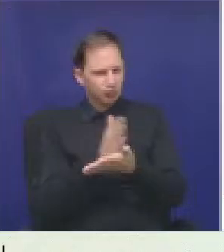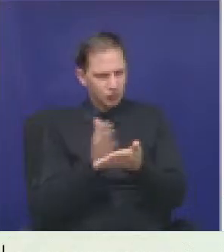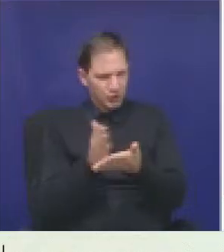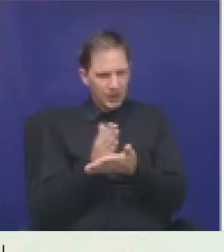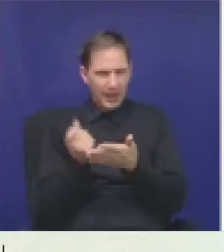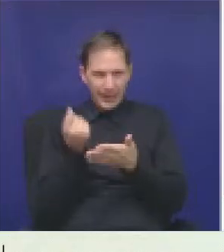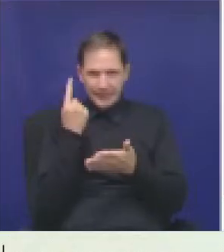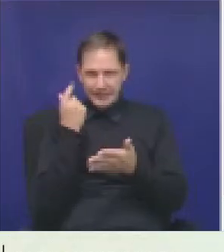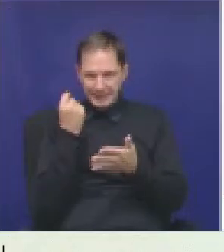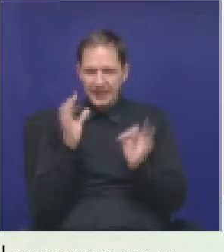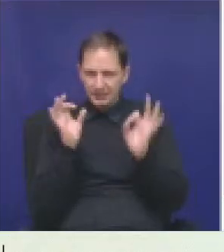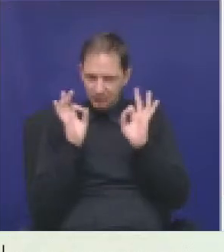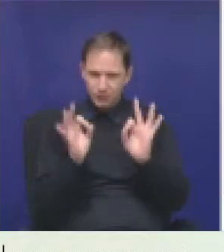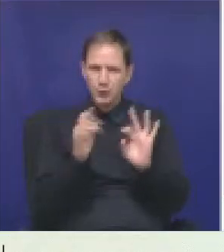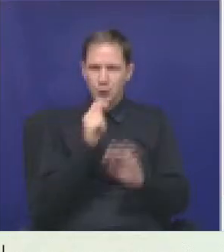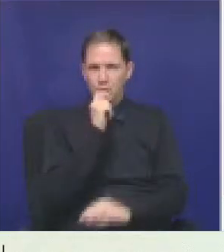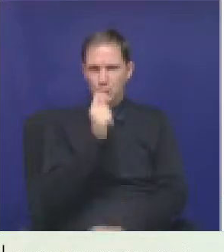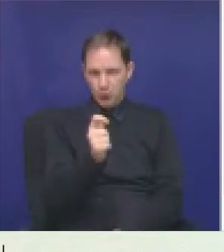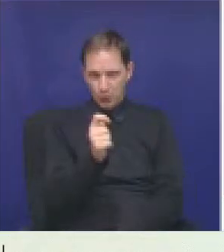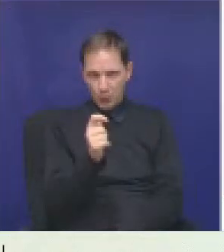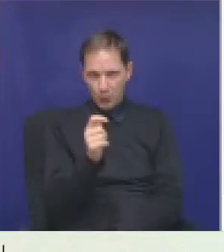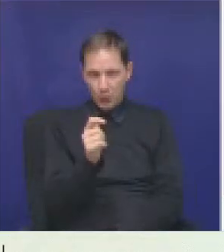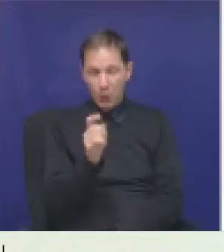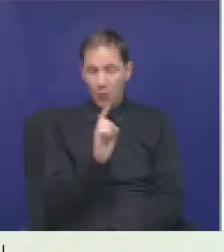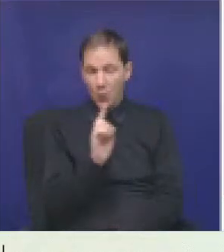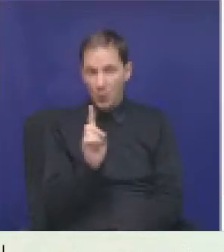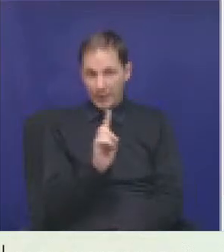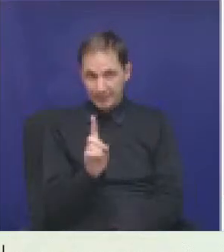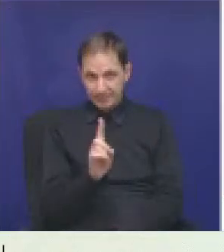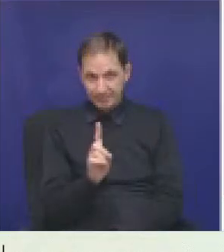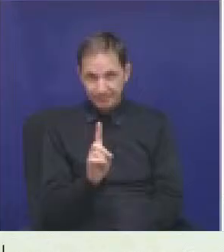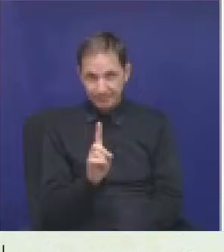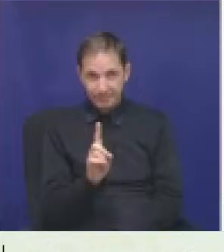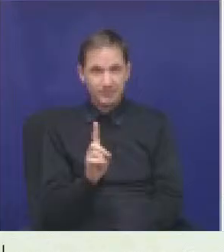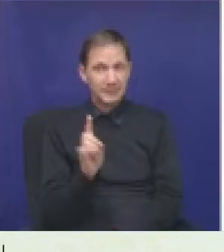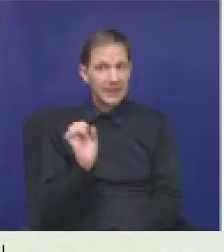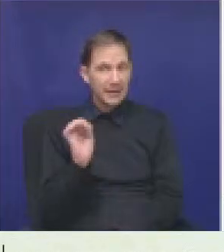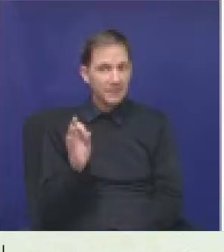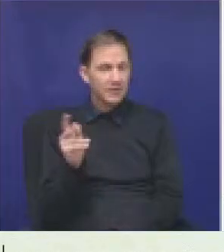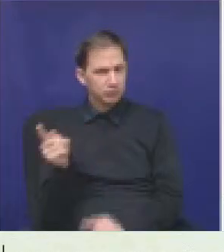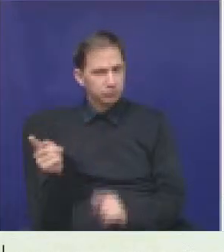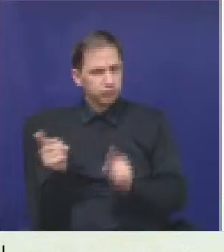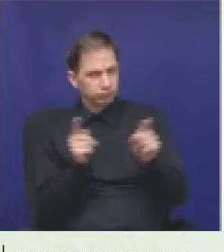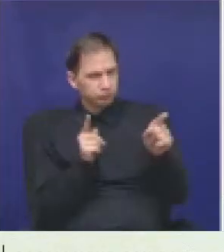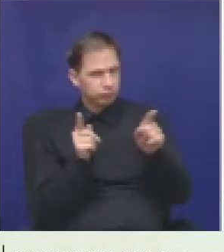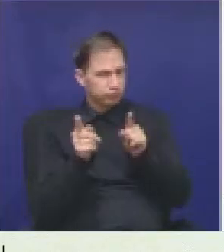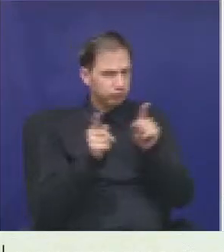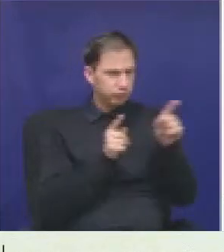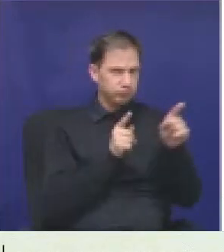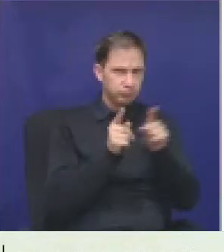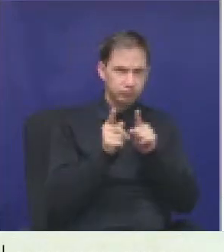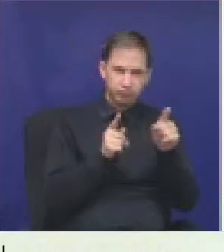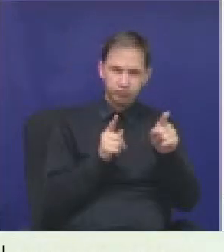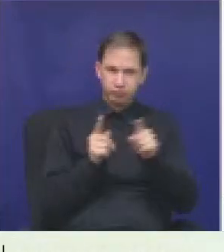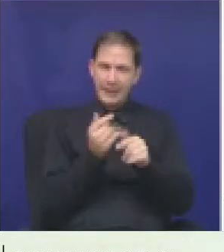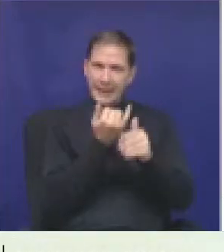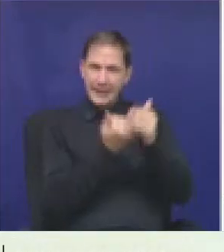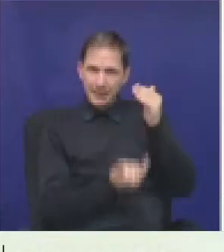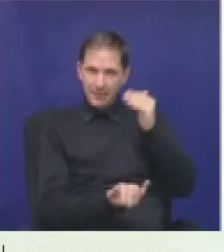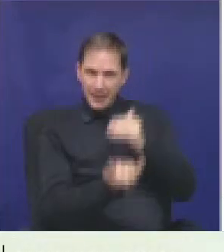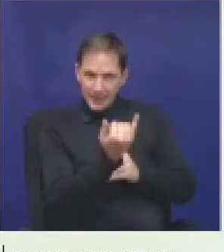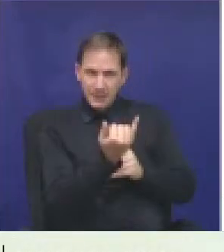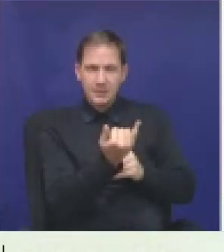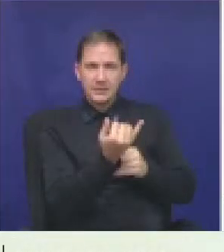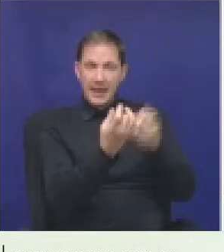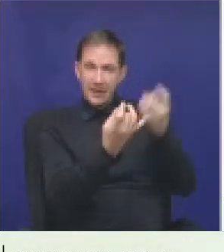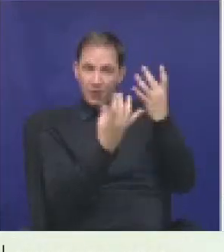of facts. That shared understanding can only come from a trusted and independent source of information, such as